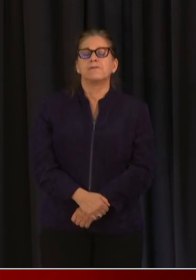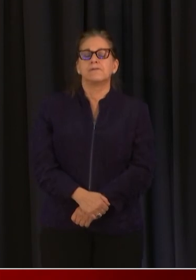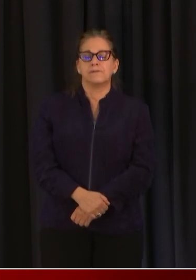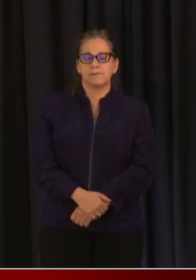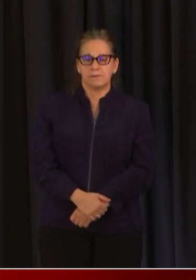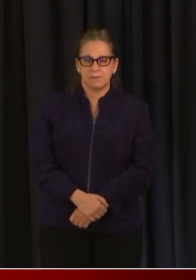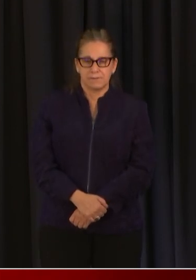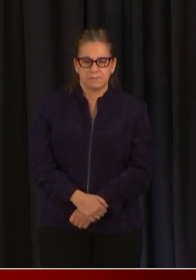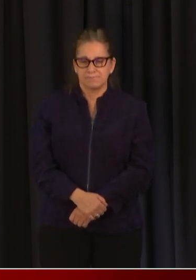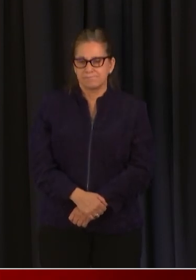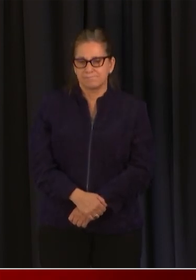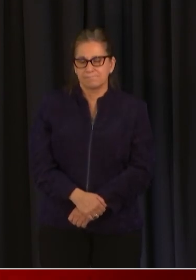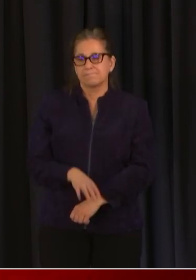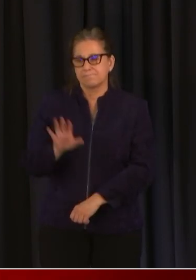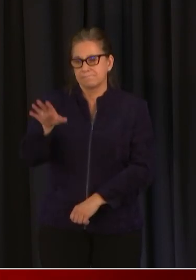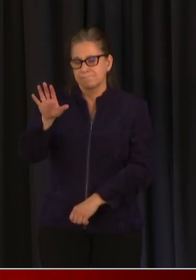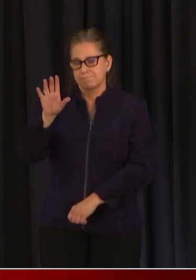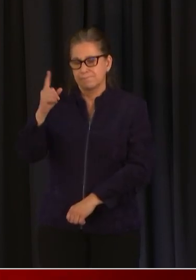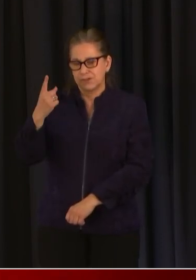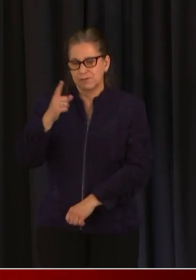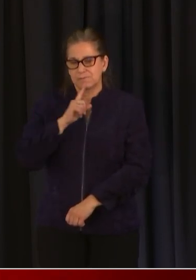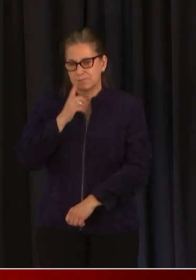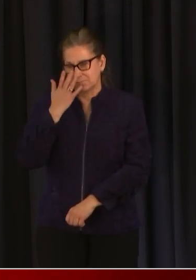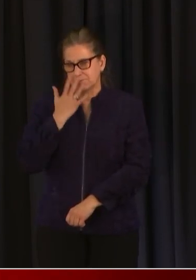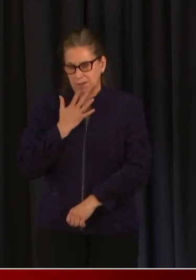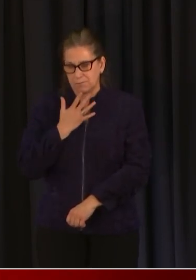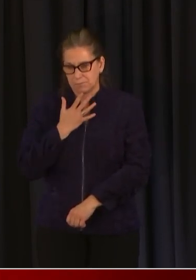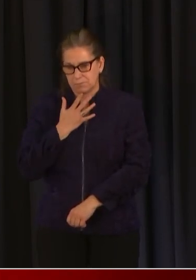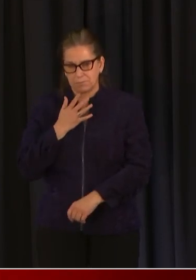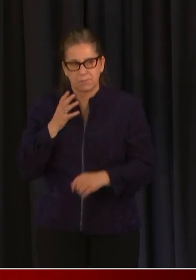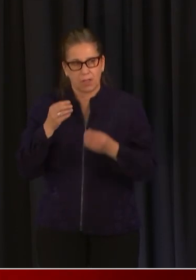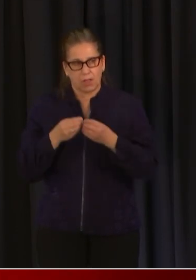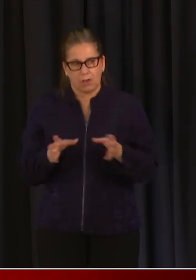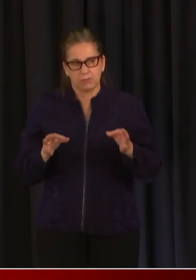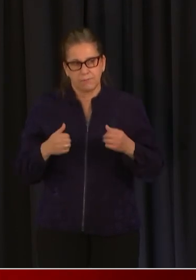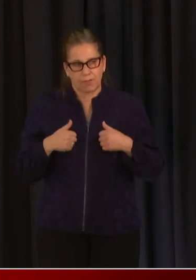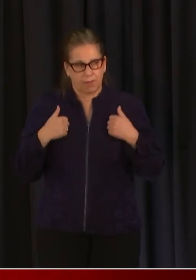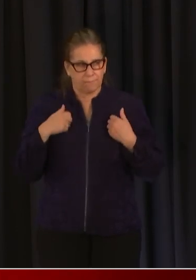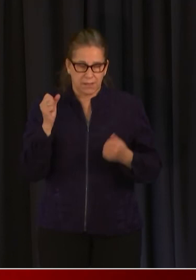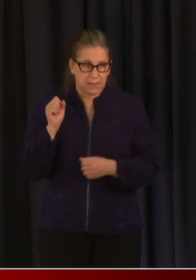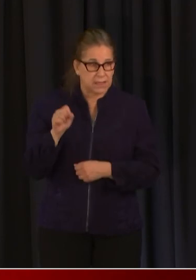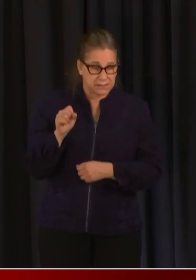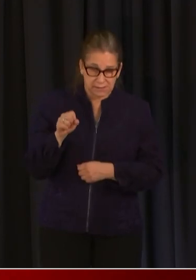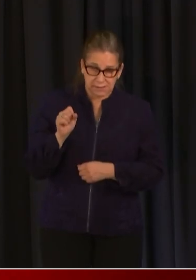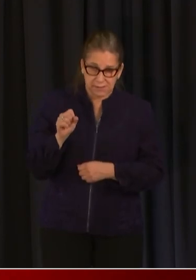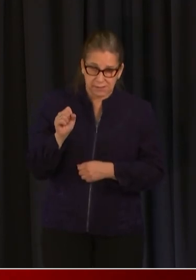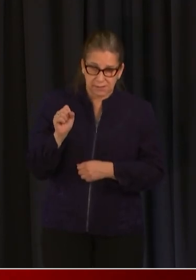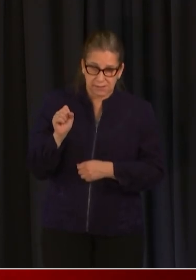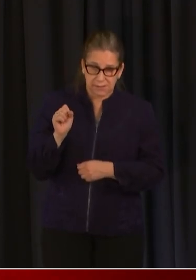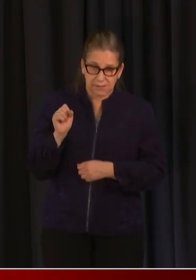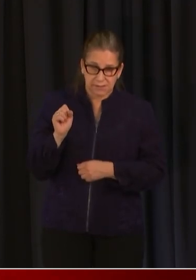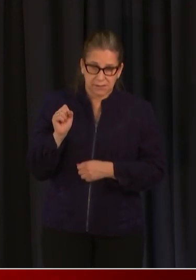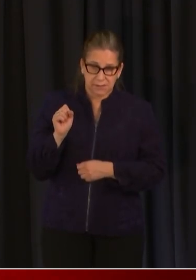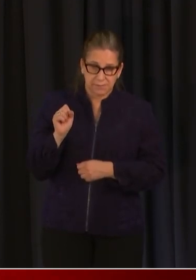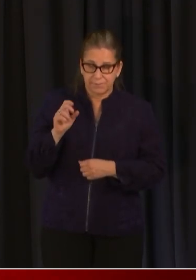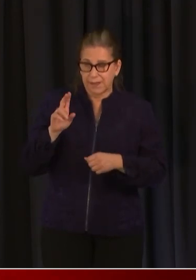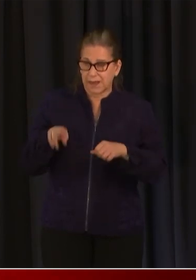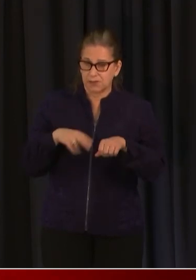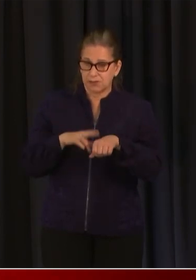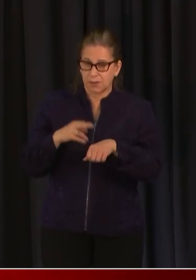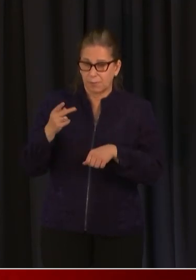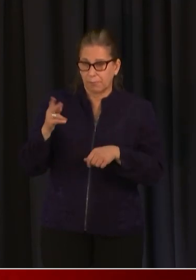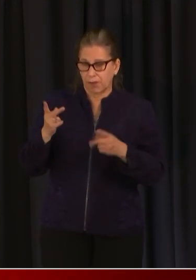devastating crash. 2 people lost their lives. And I know that the National Park Service